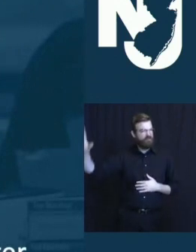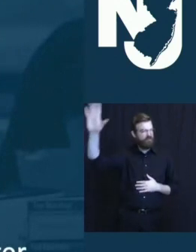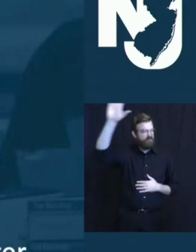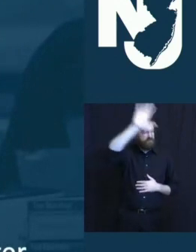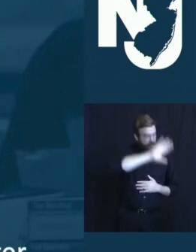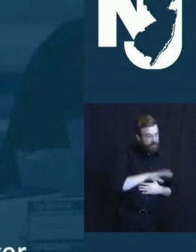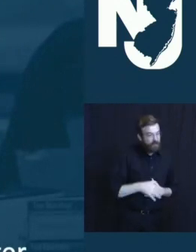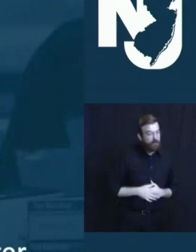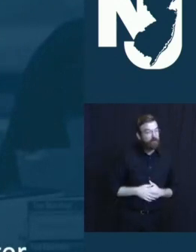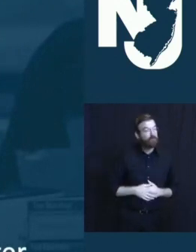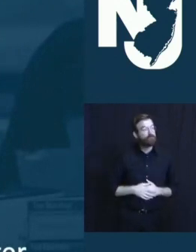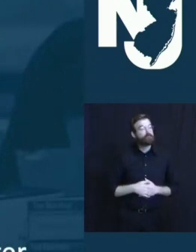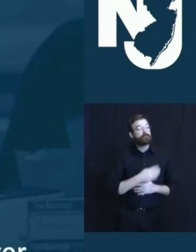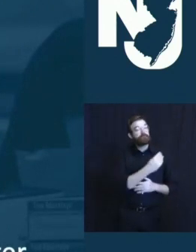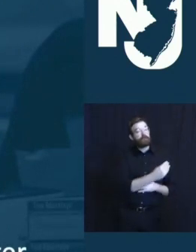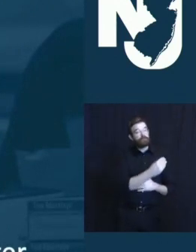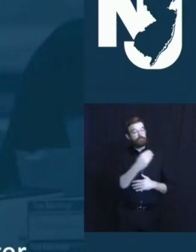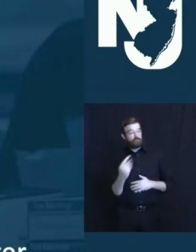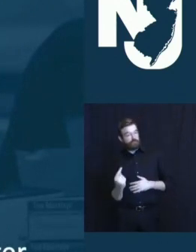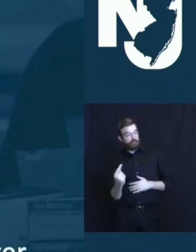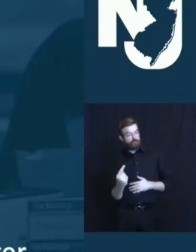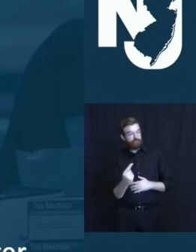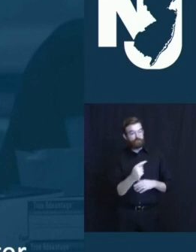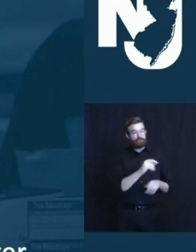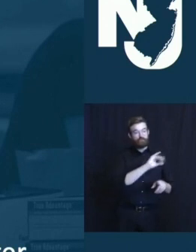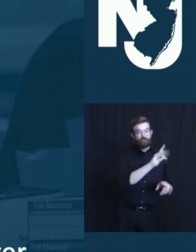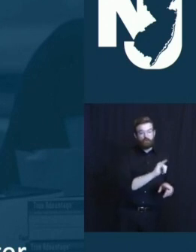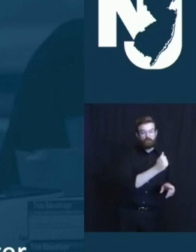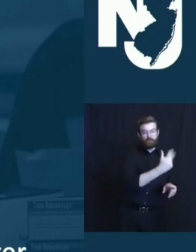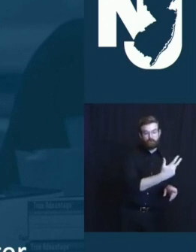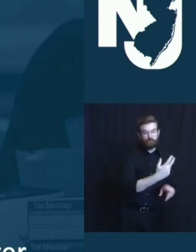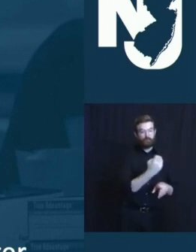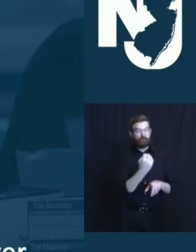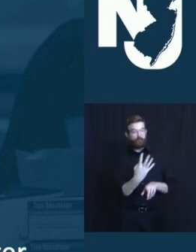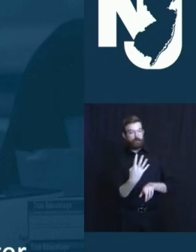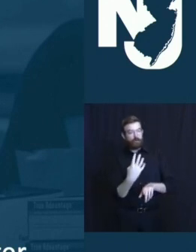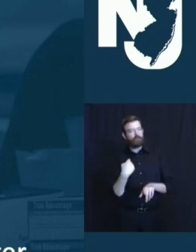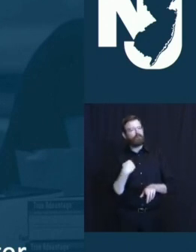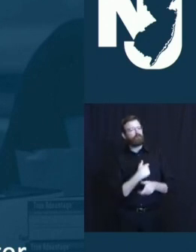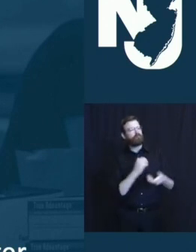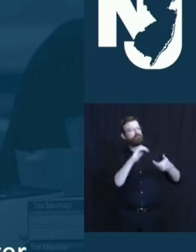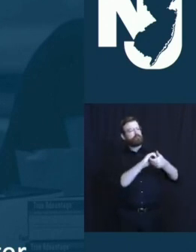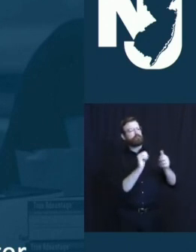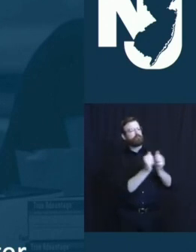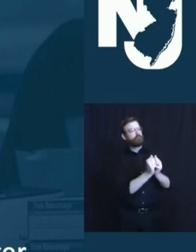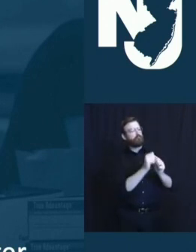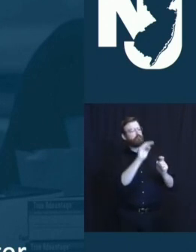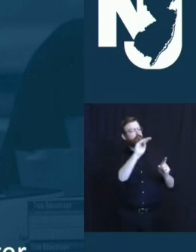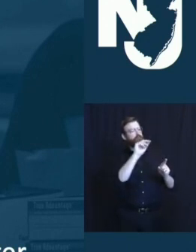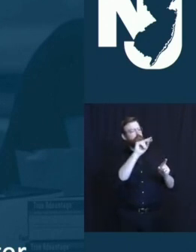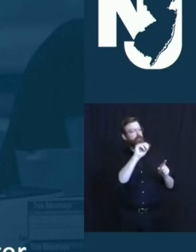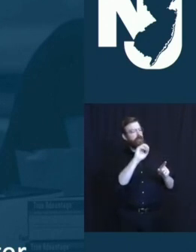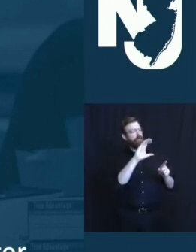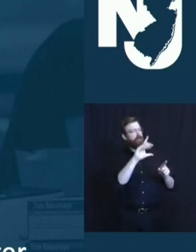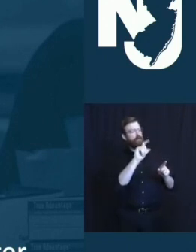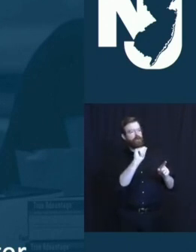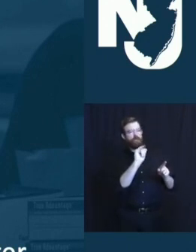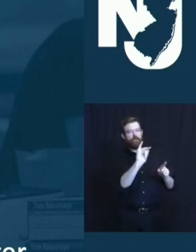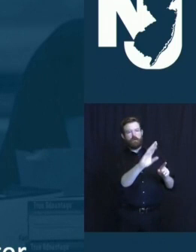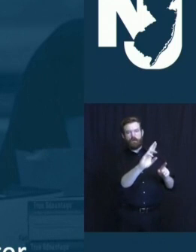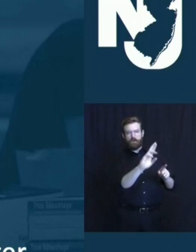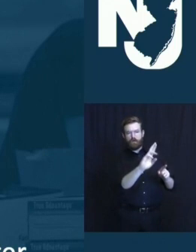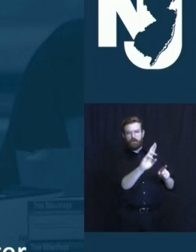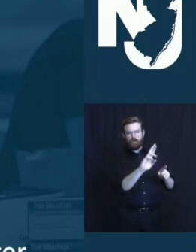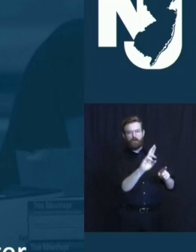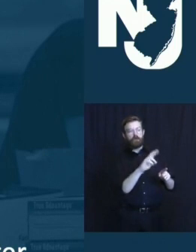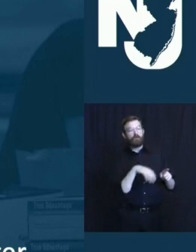free coronavirus tests at the Wally Choice Community Center on Maple Avenue from noon to 7 p.m. each